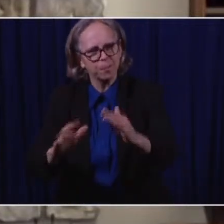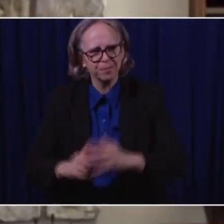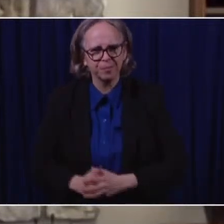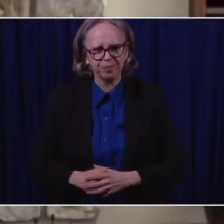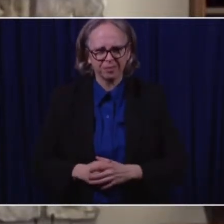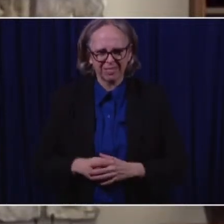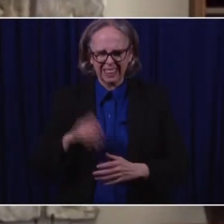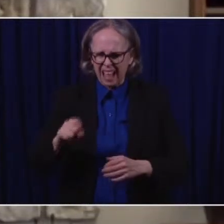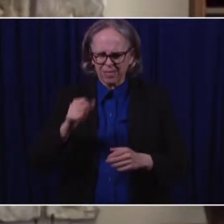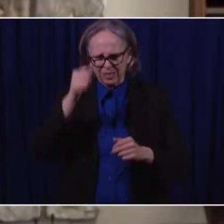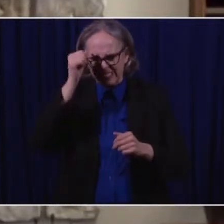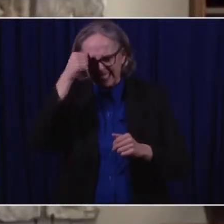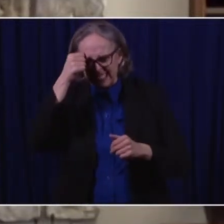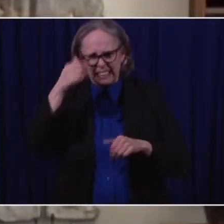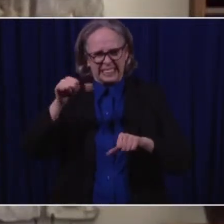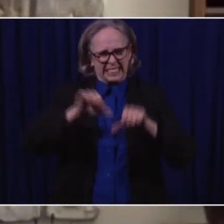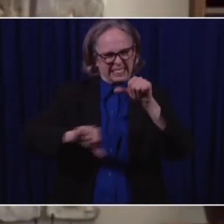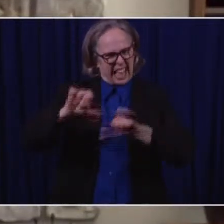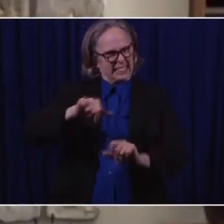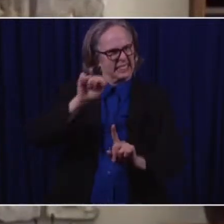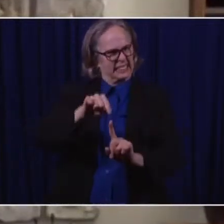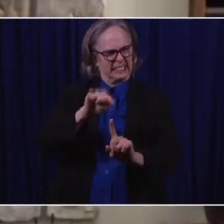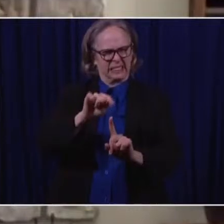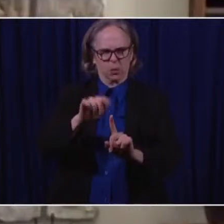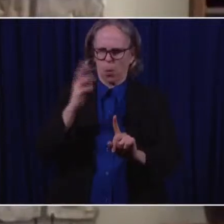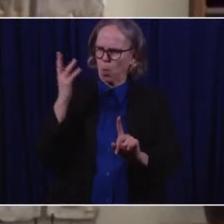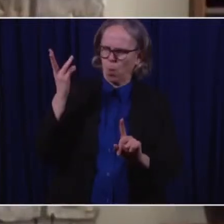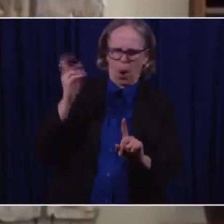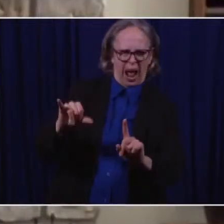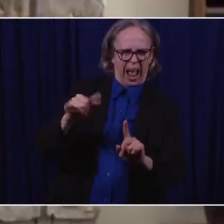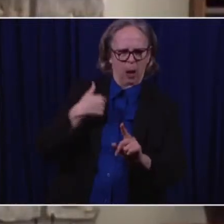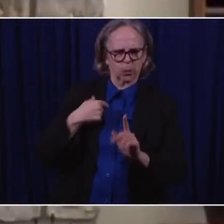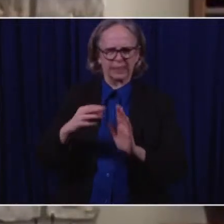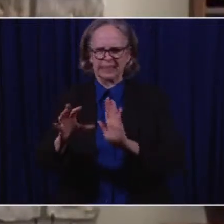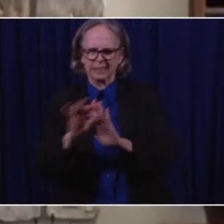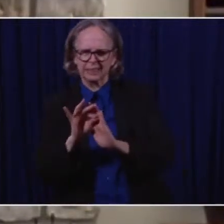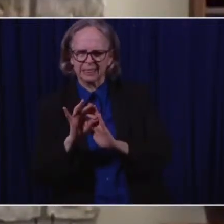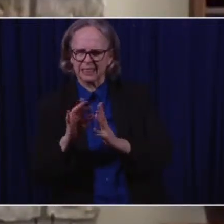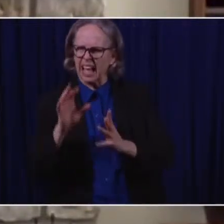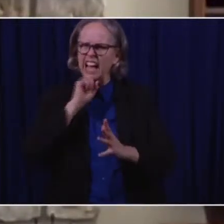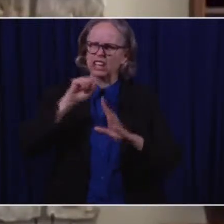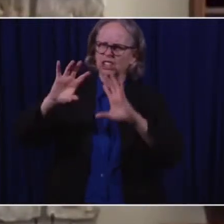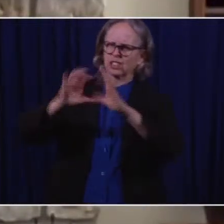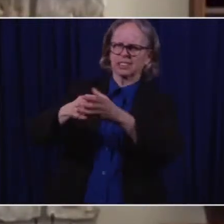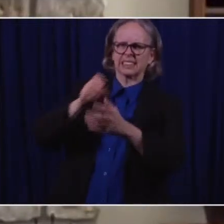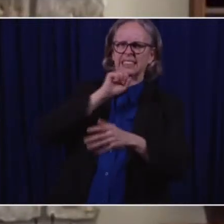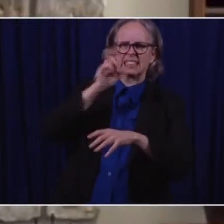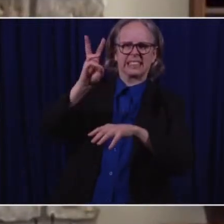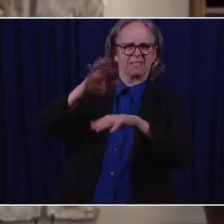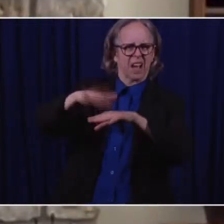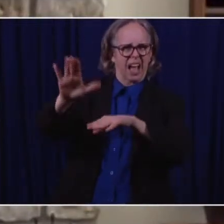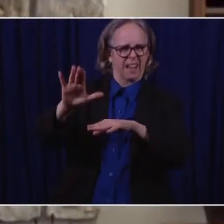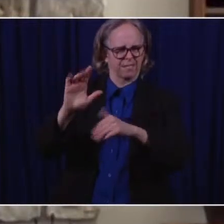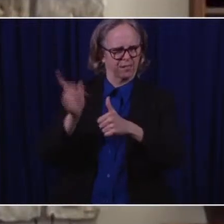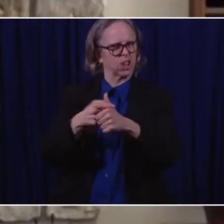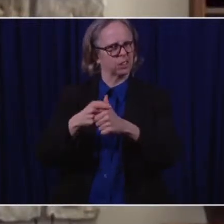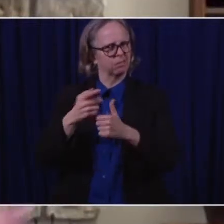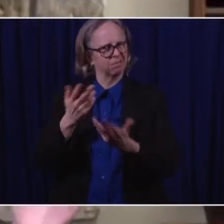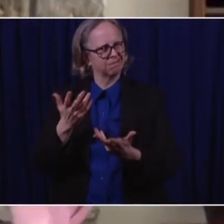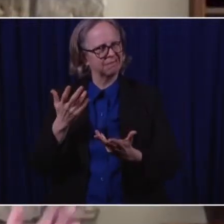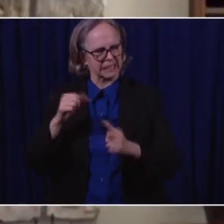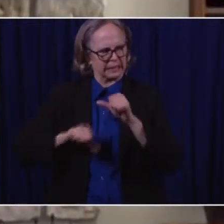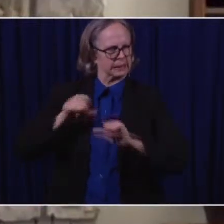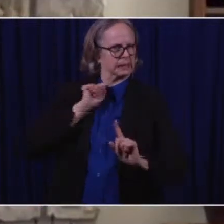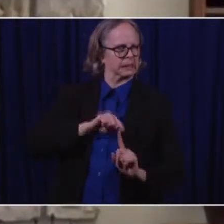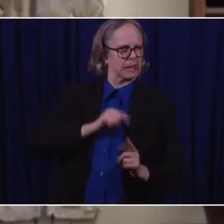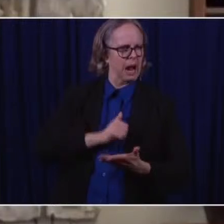science tells us. We hope to be vaccinating everyone by this summer. I don't know what date this thing will really